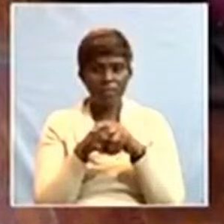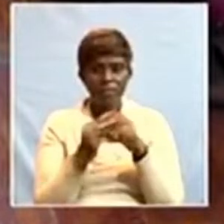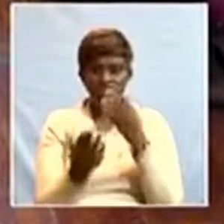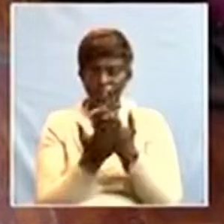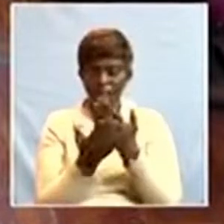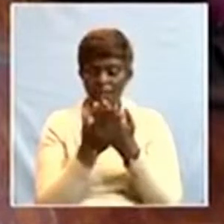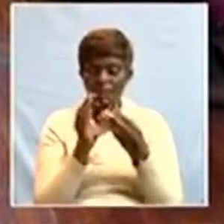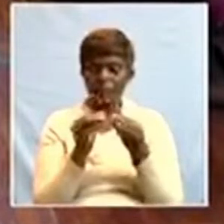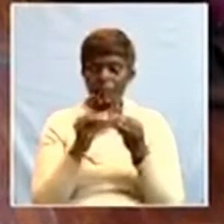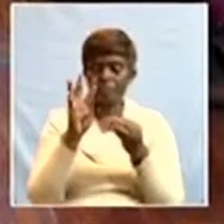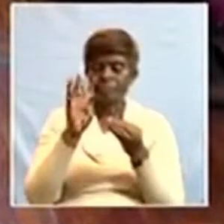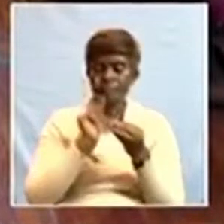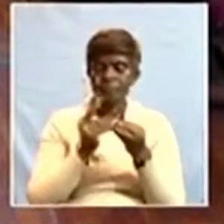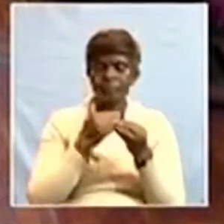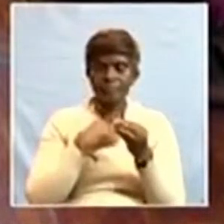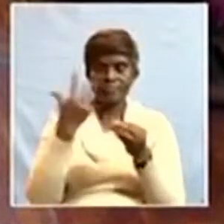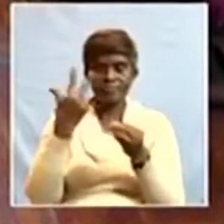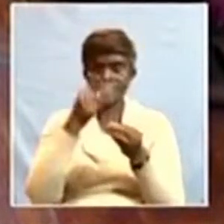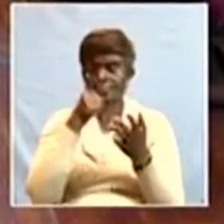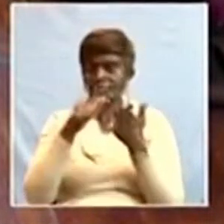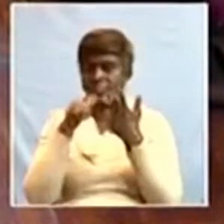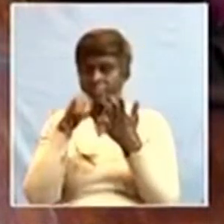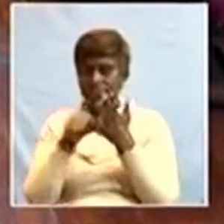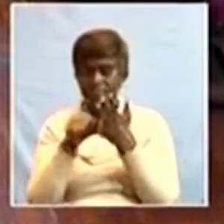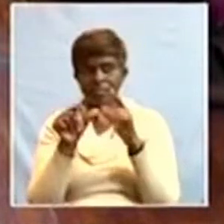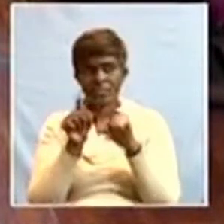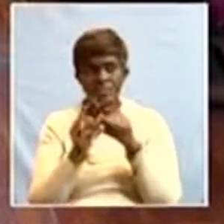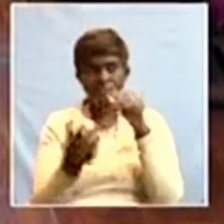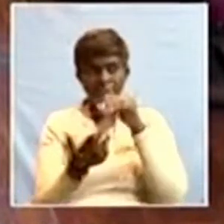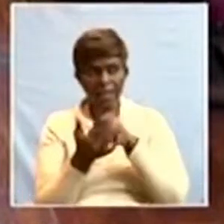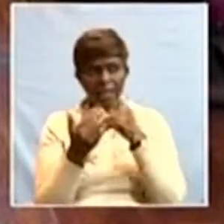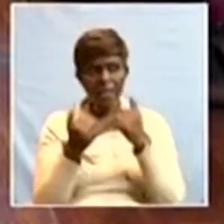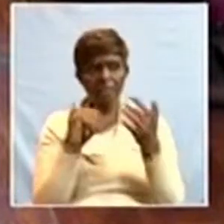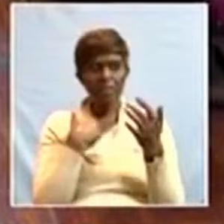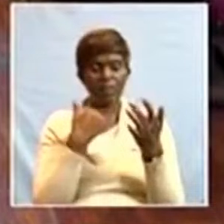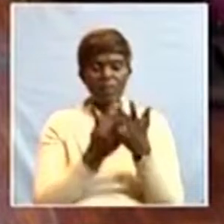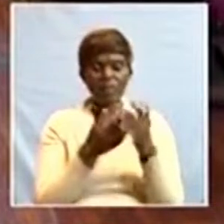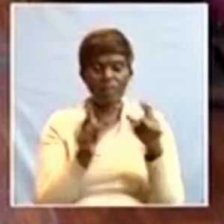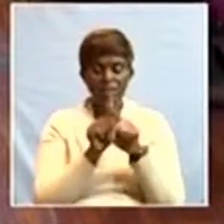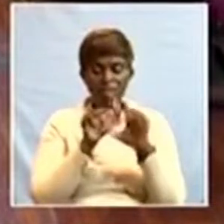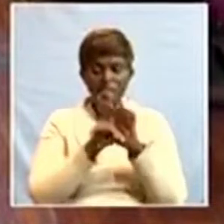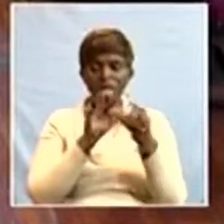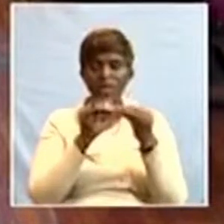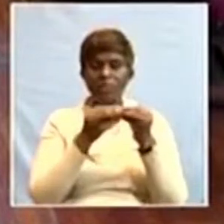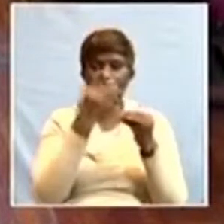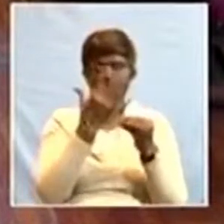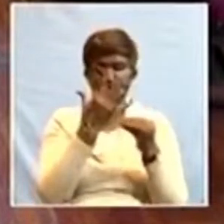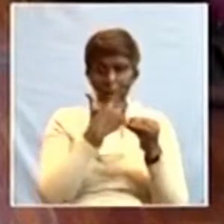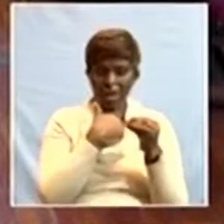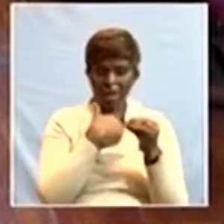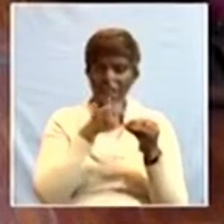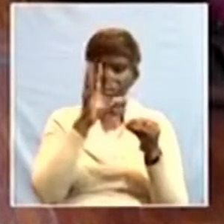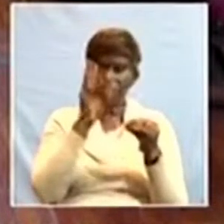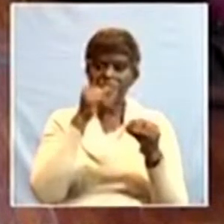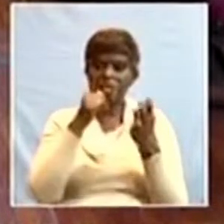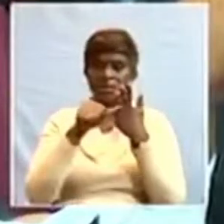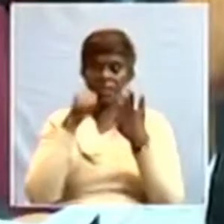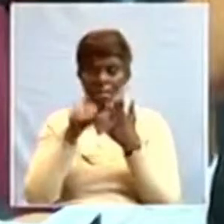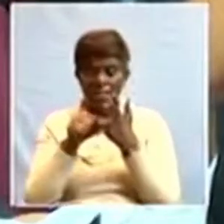Appendix 4, we have got 3 letters. Then on the Appendix 5, we have got 6